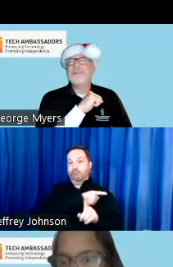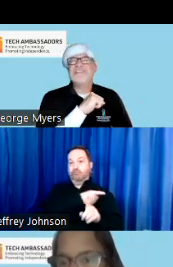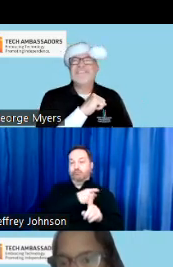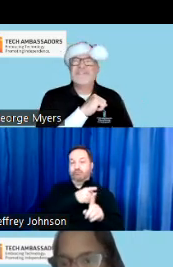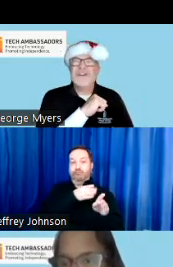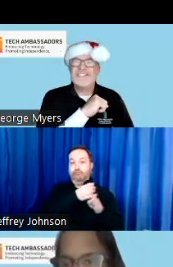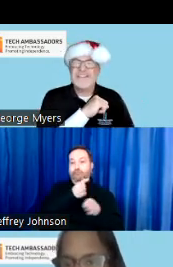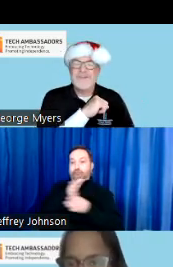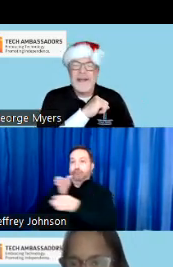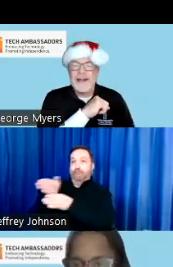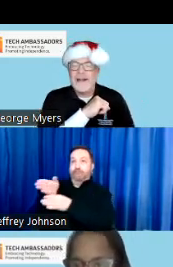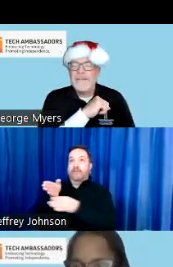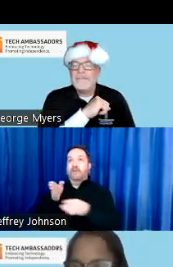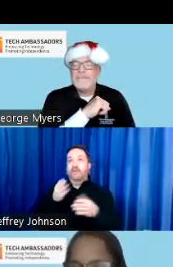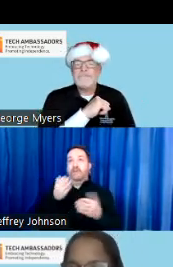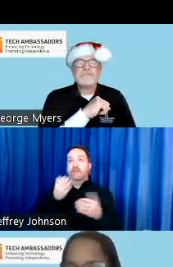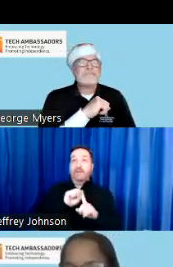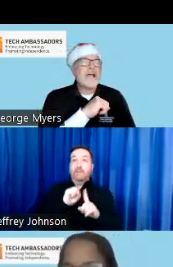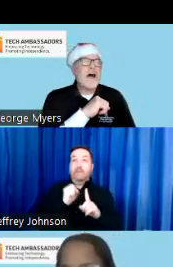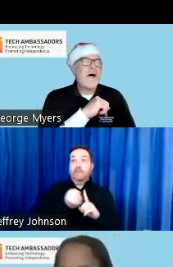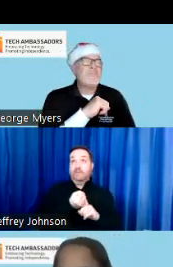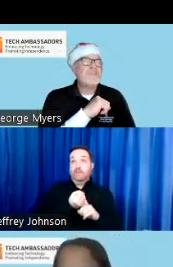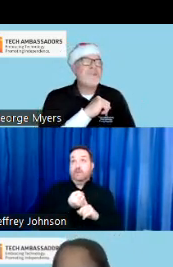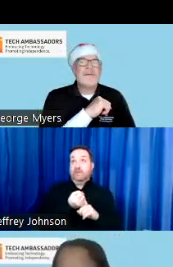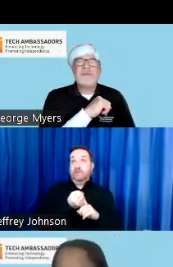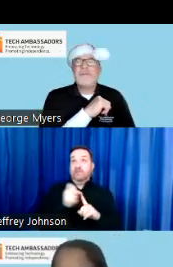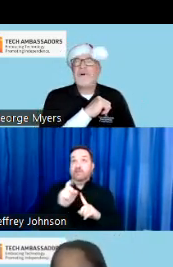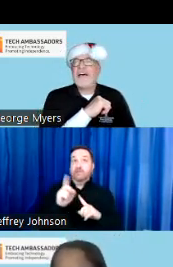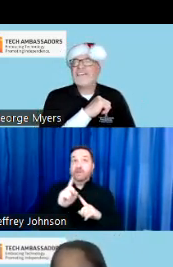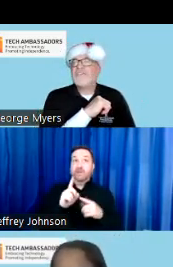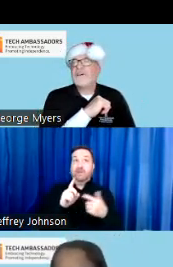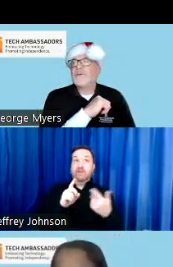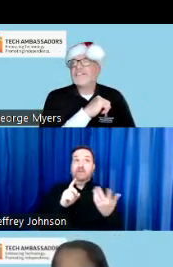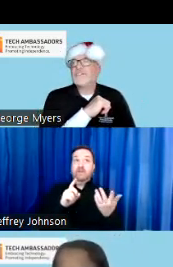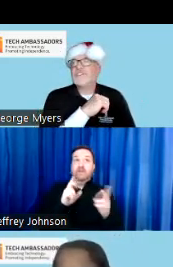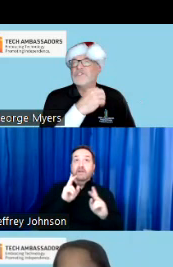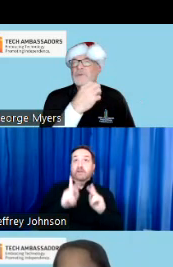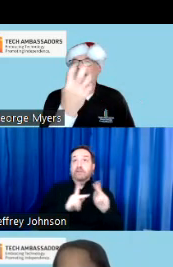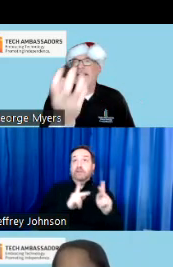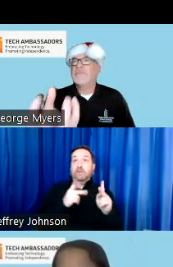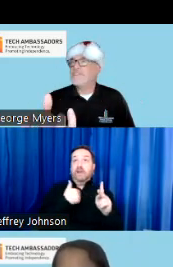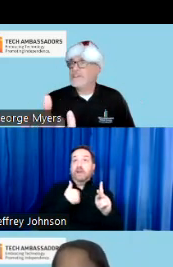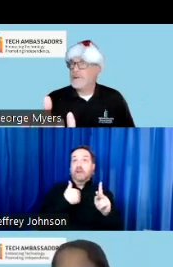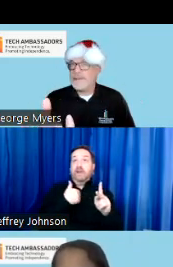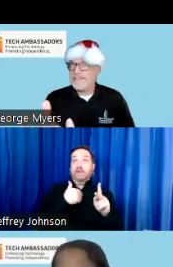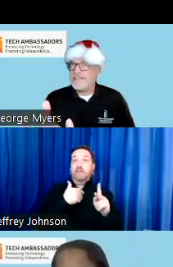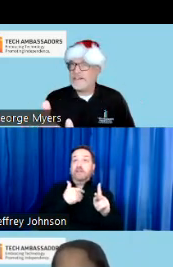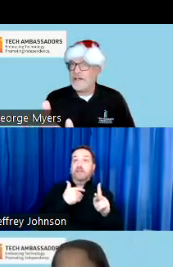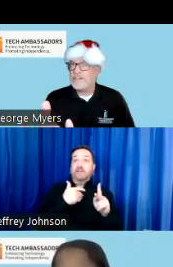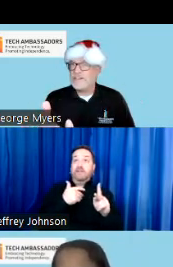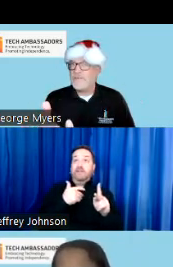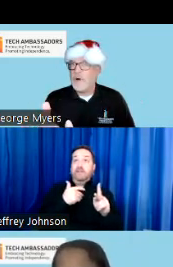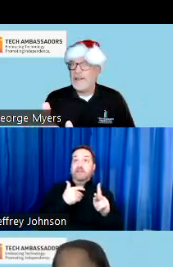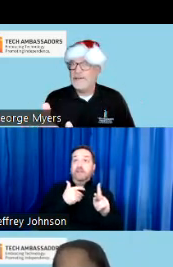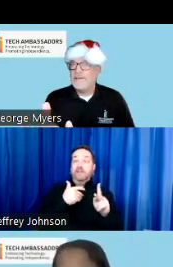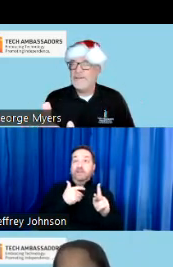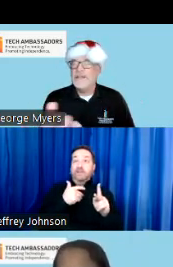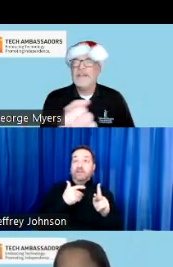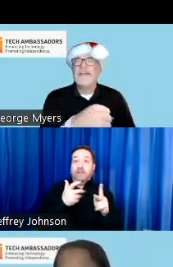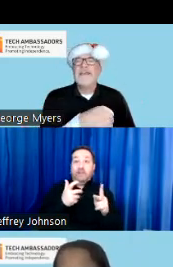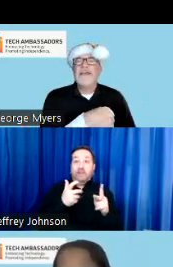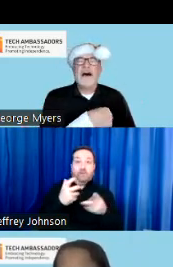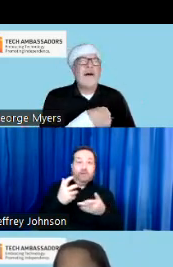It could be a situation where people have a resolution to obtain a particular piece of technology they've